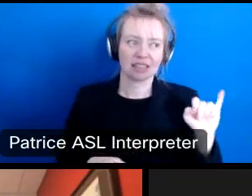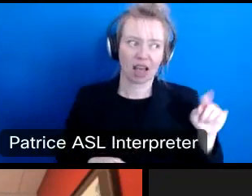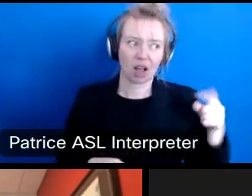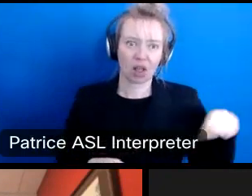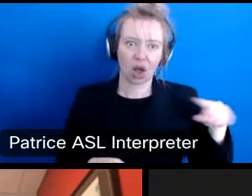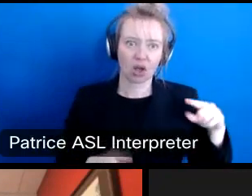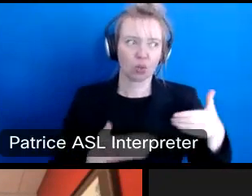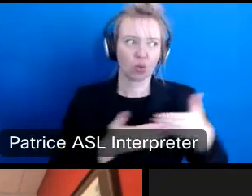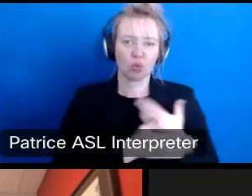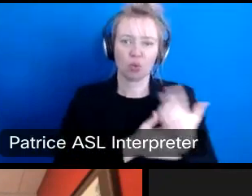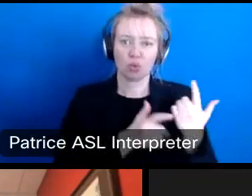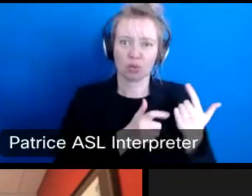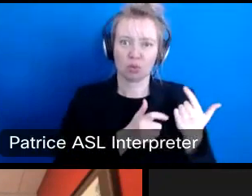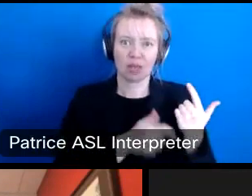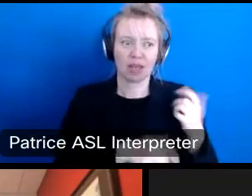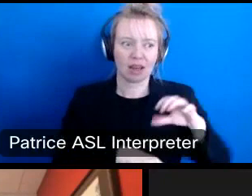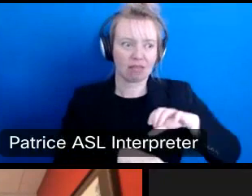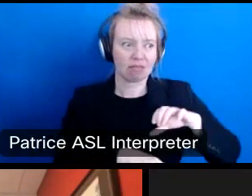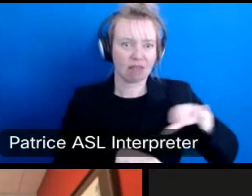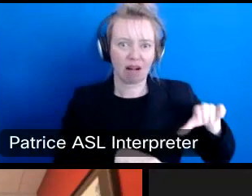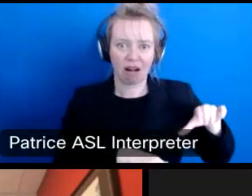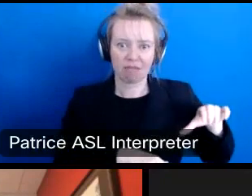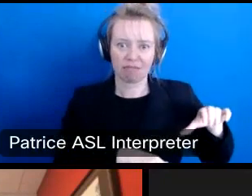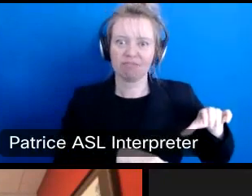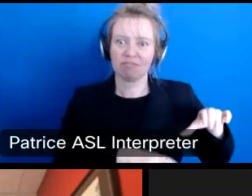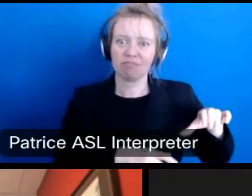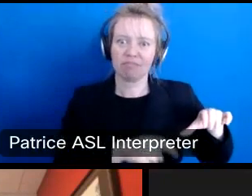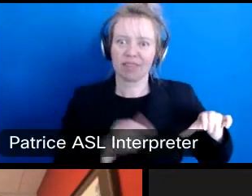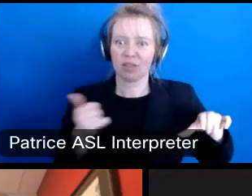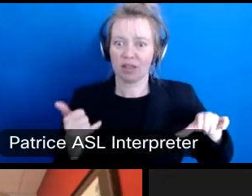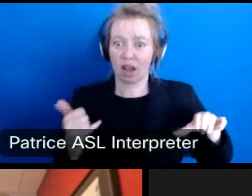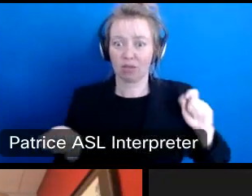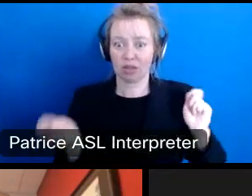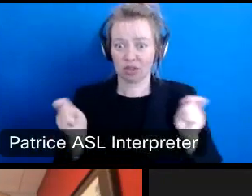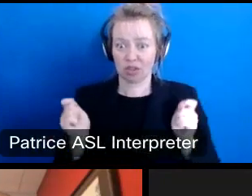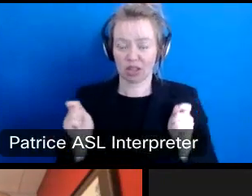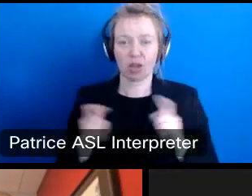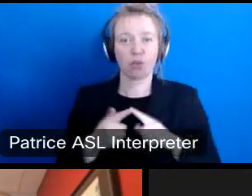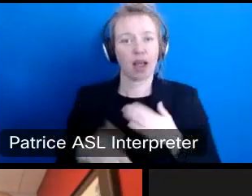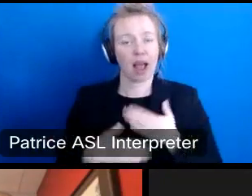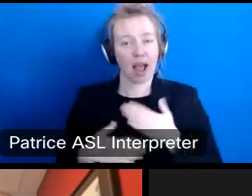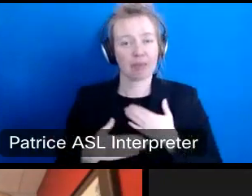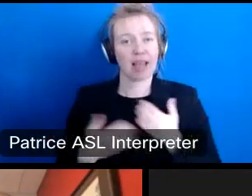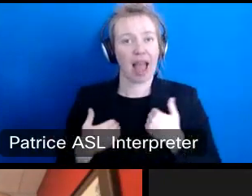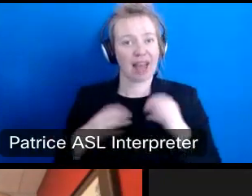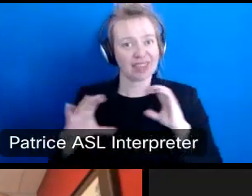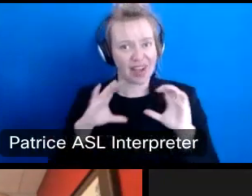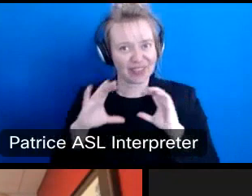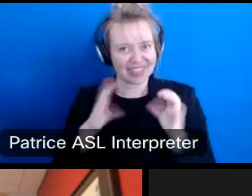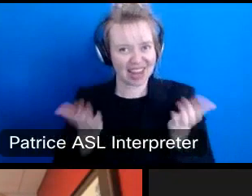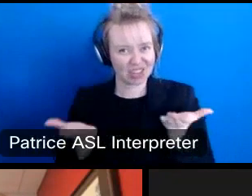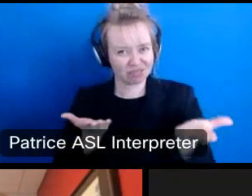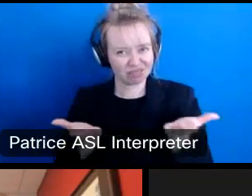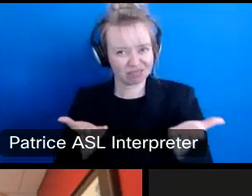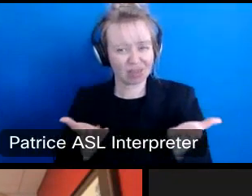new speed hump or new speed table requests that we were installing. So we're happy to, have some conversations. To